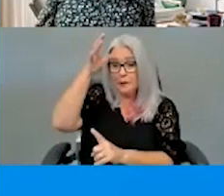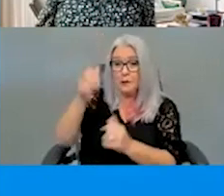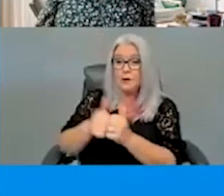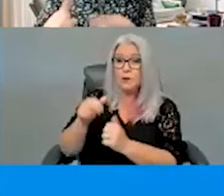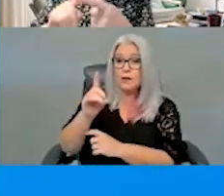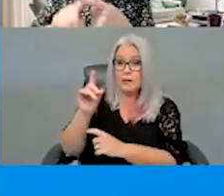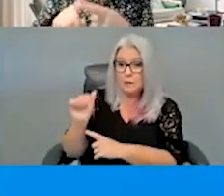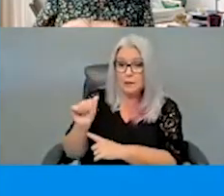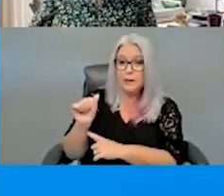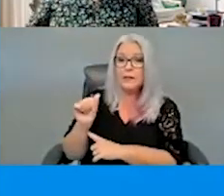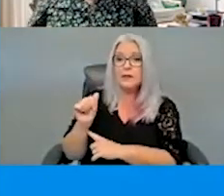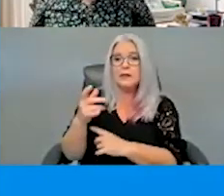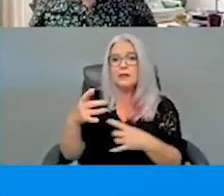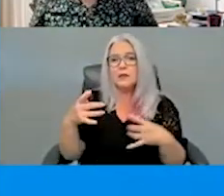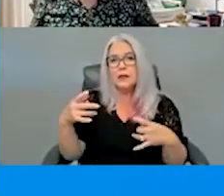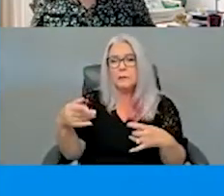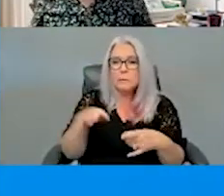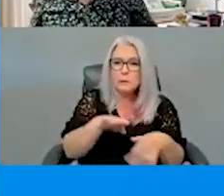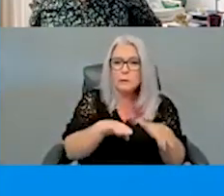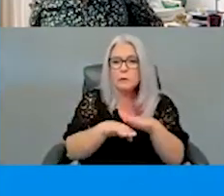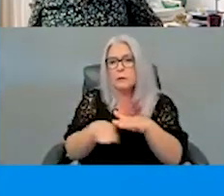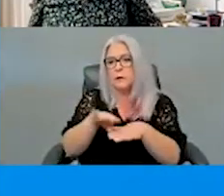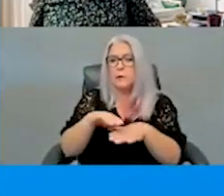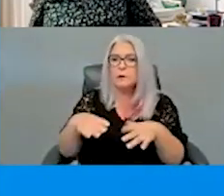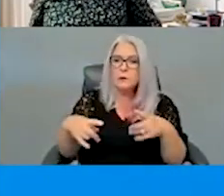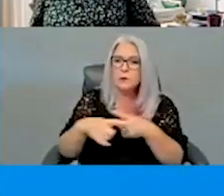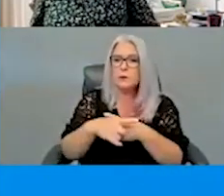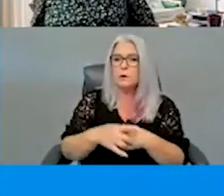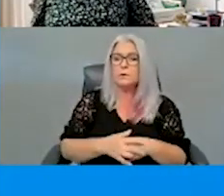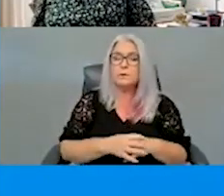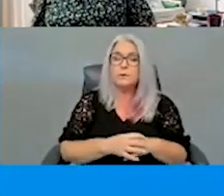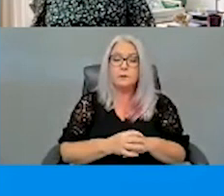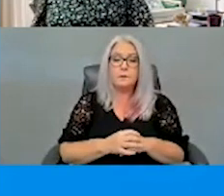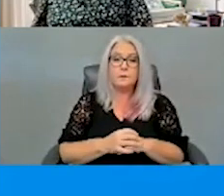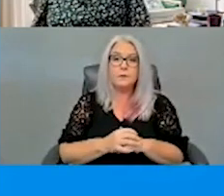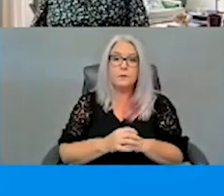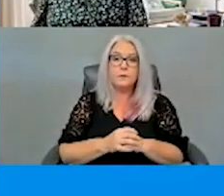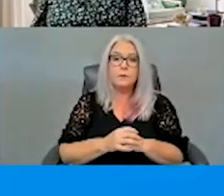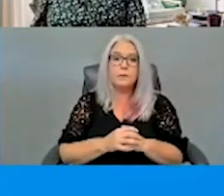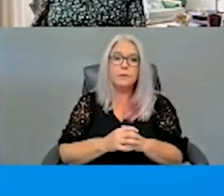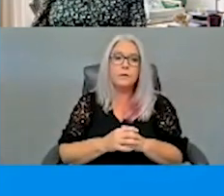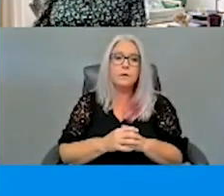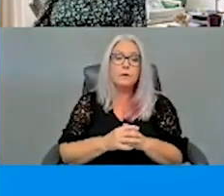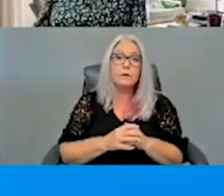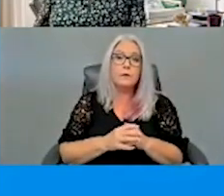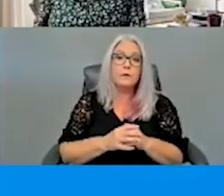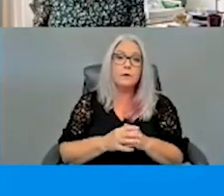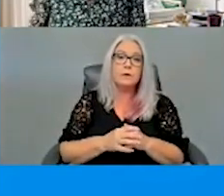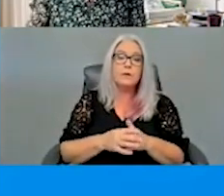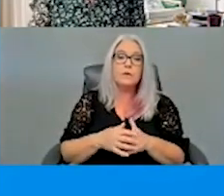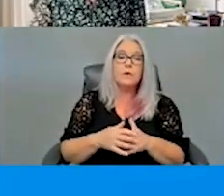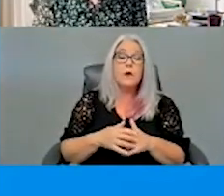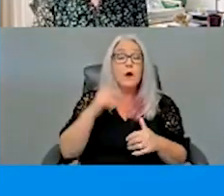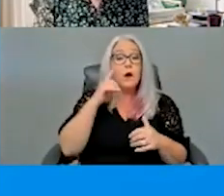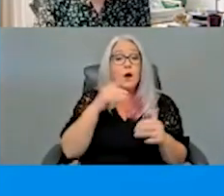of intersections at this group and ableism itself. So first we have these stereotypes about positivity